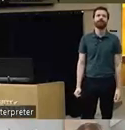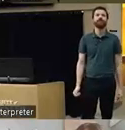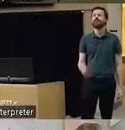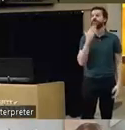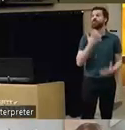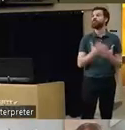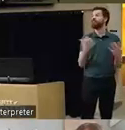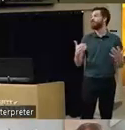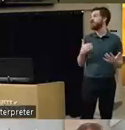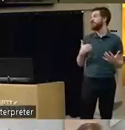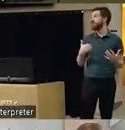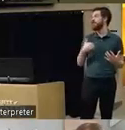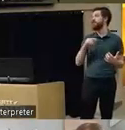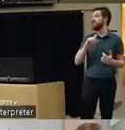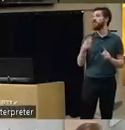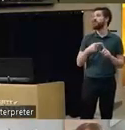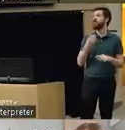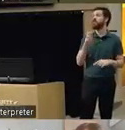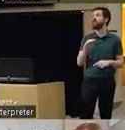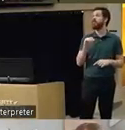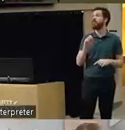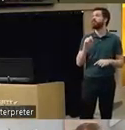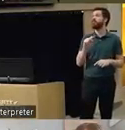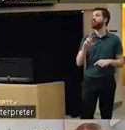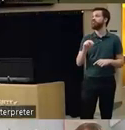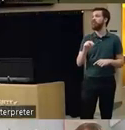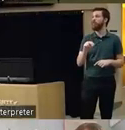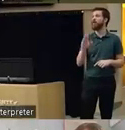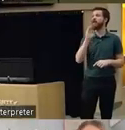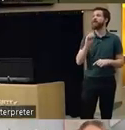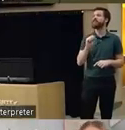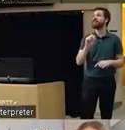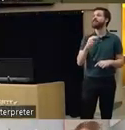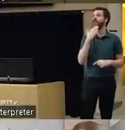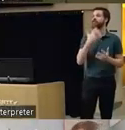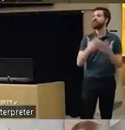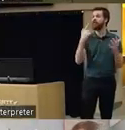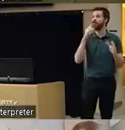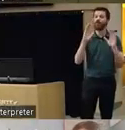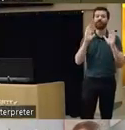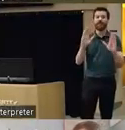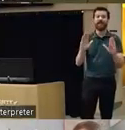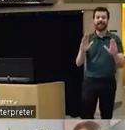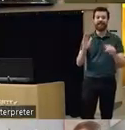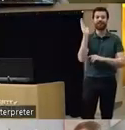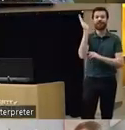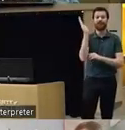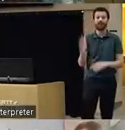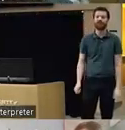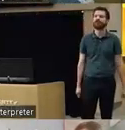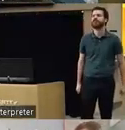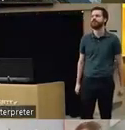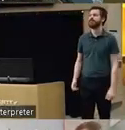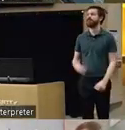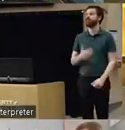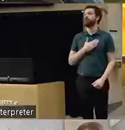Thank you so much. We have a question from Dr. Nasra. Hi, Sara. Thank you so much for a great presentation.